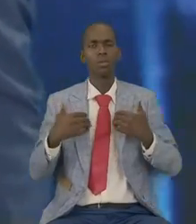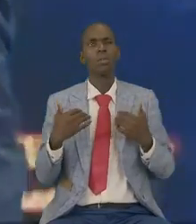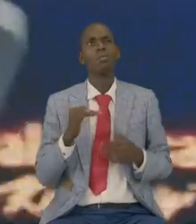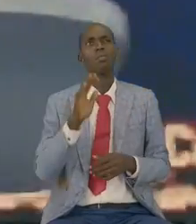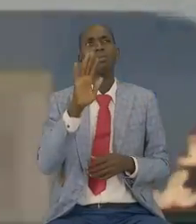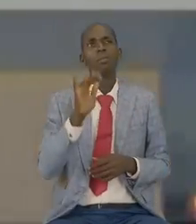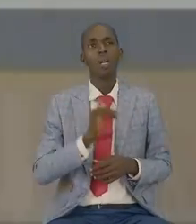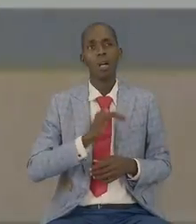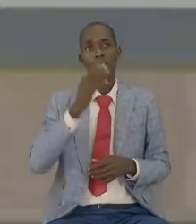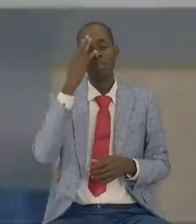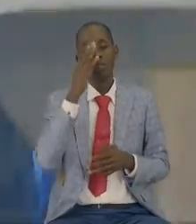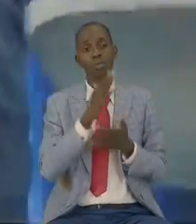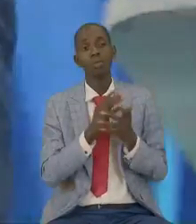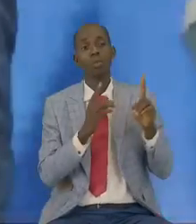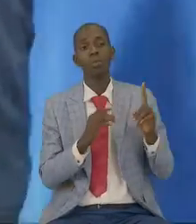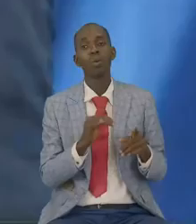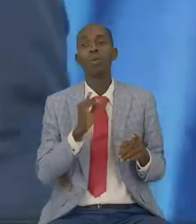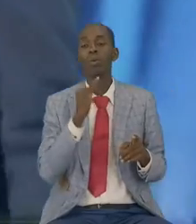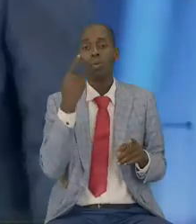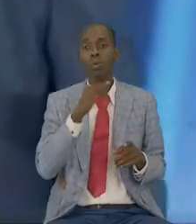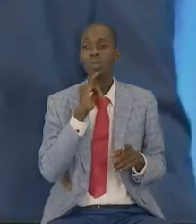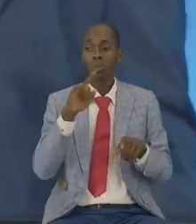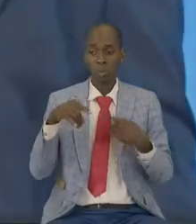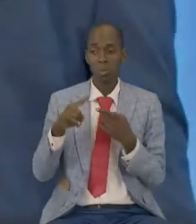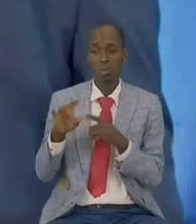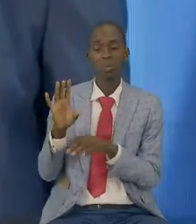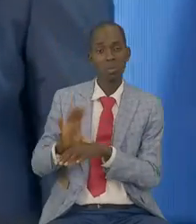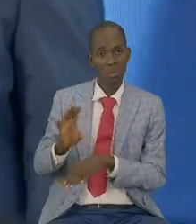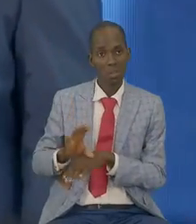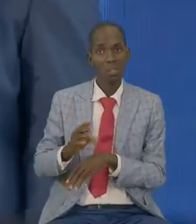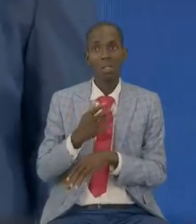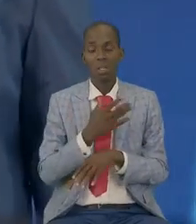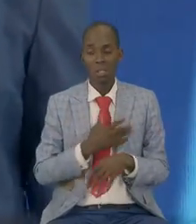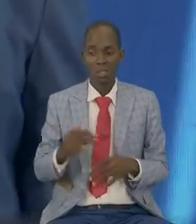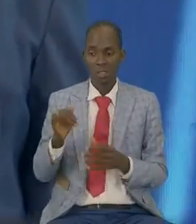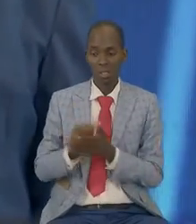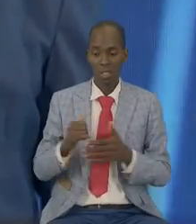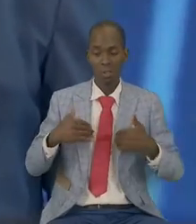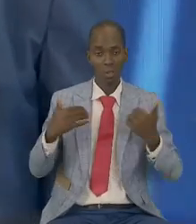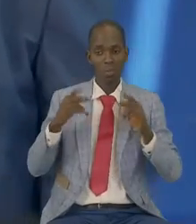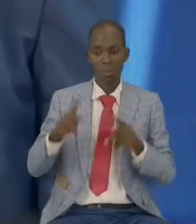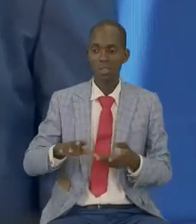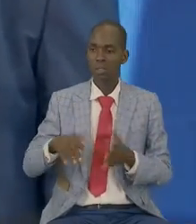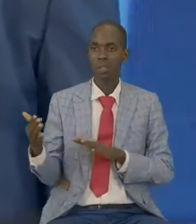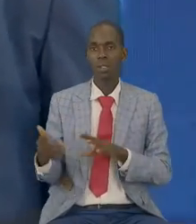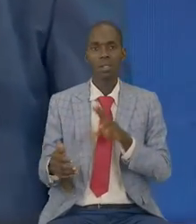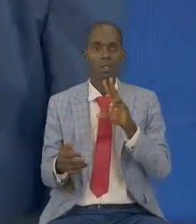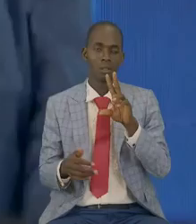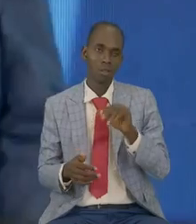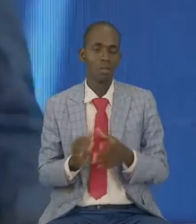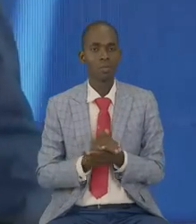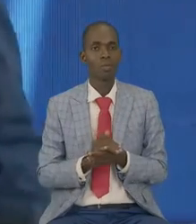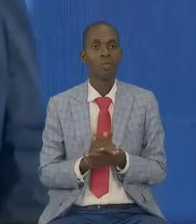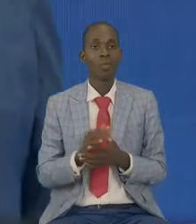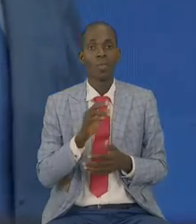somebody. She was also going to church, and then she cast her young. Know God, don't know somebody.